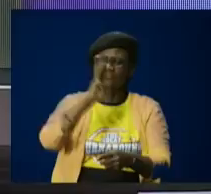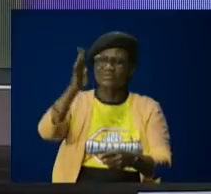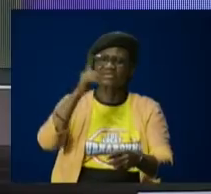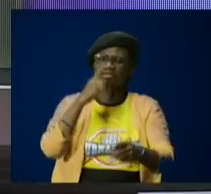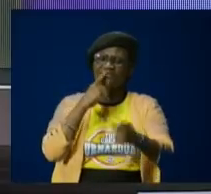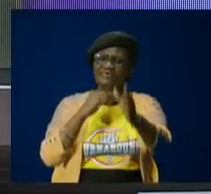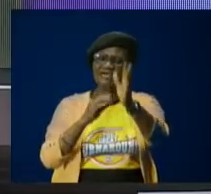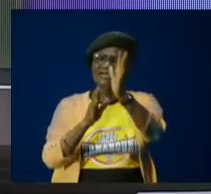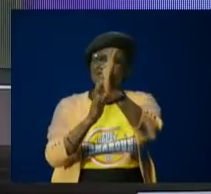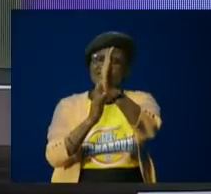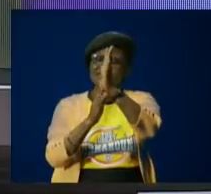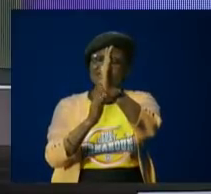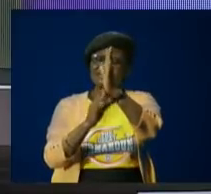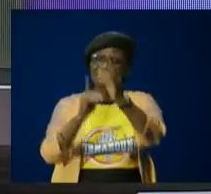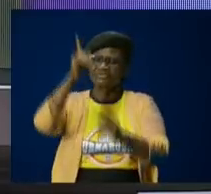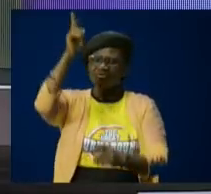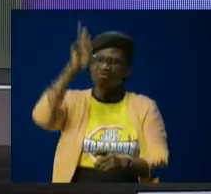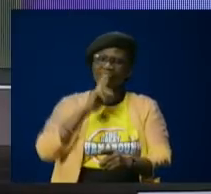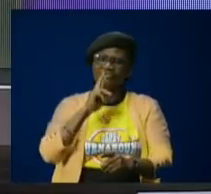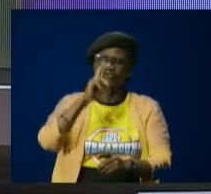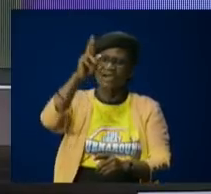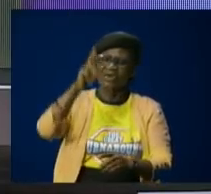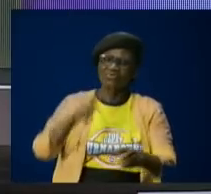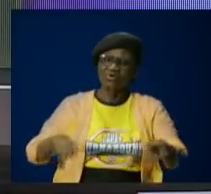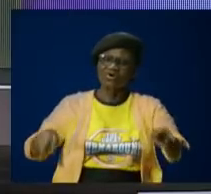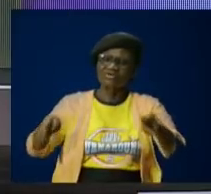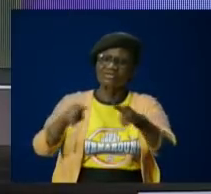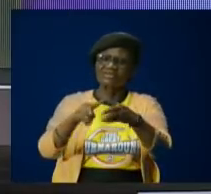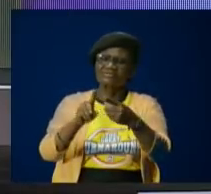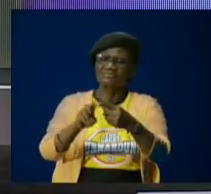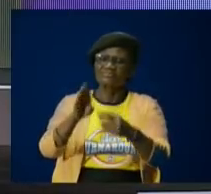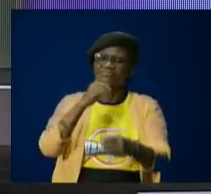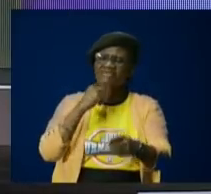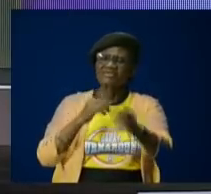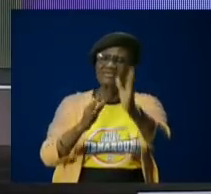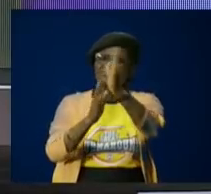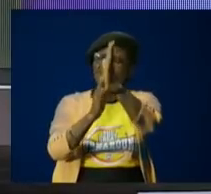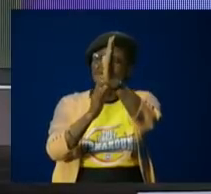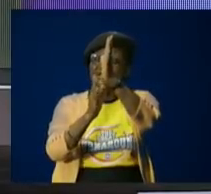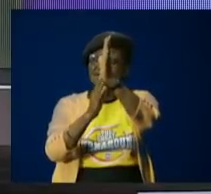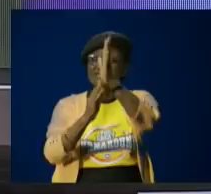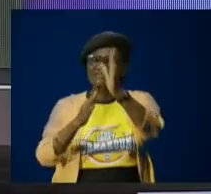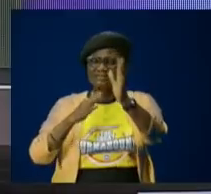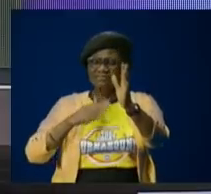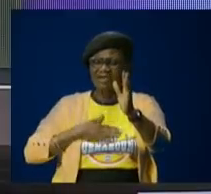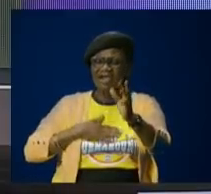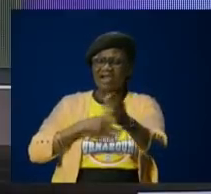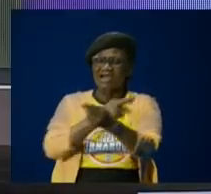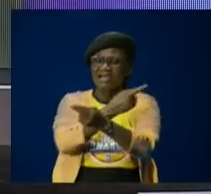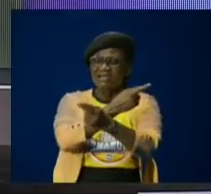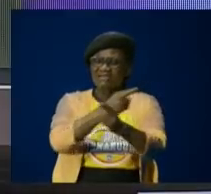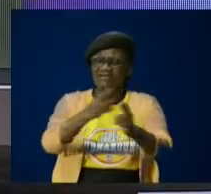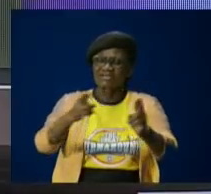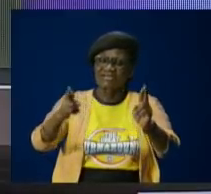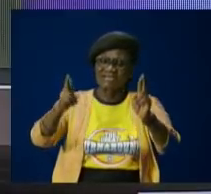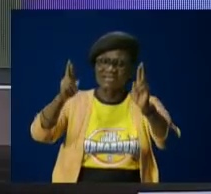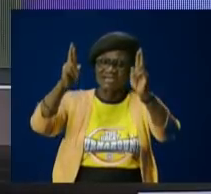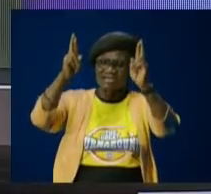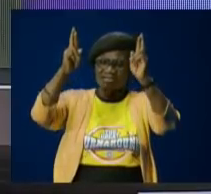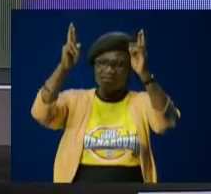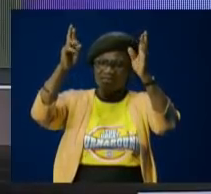be praised. You are worthy to be praised, my